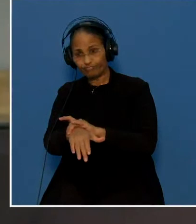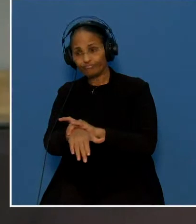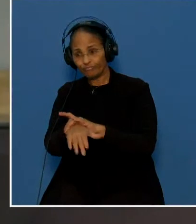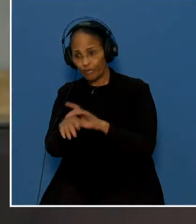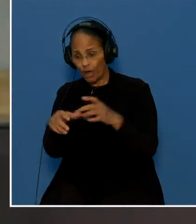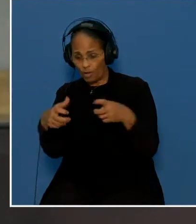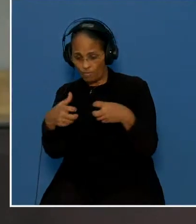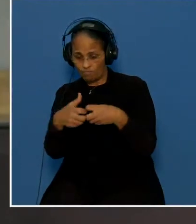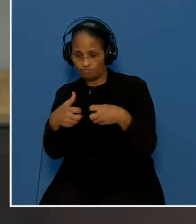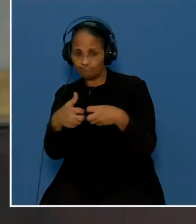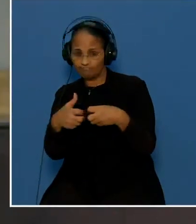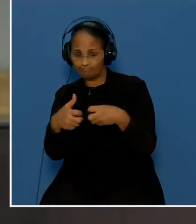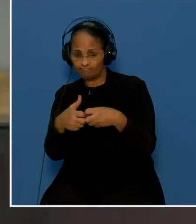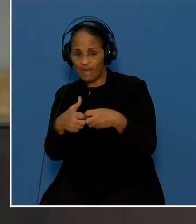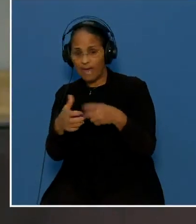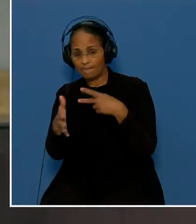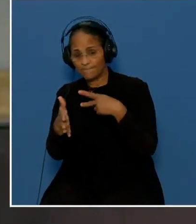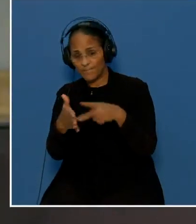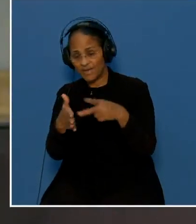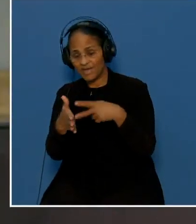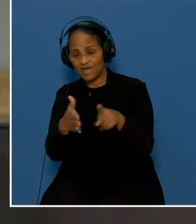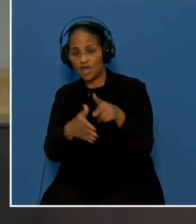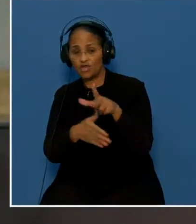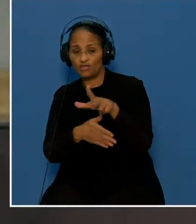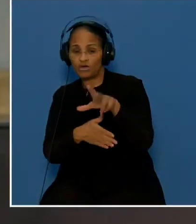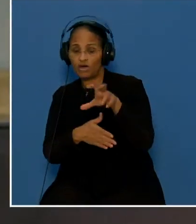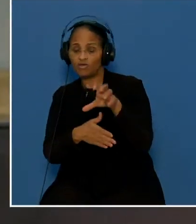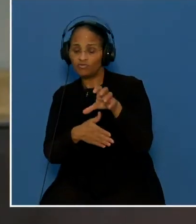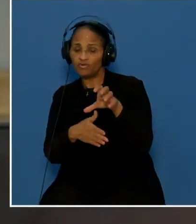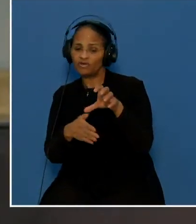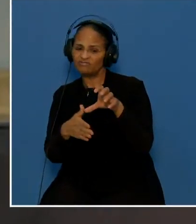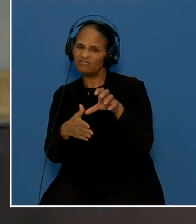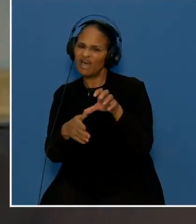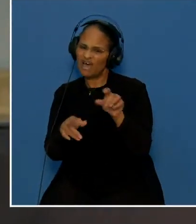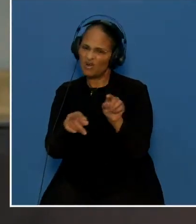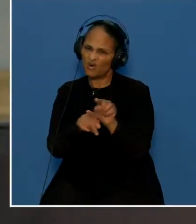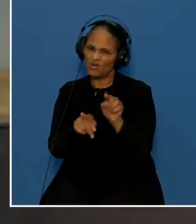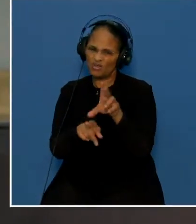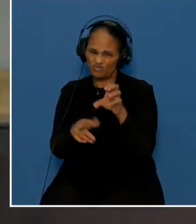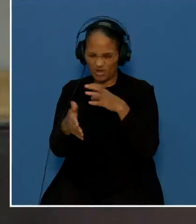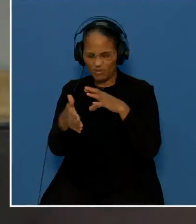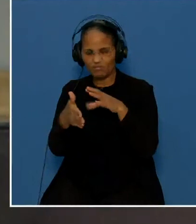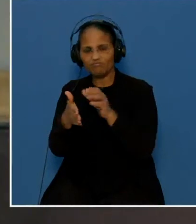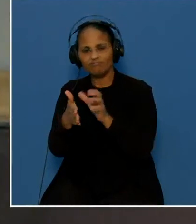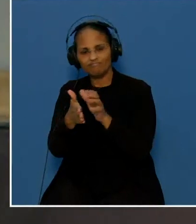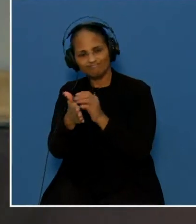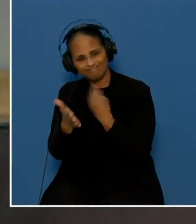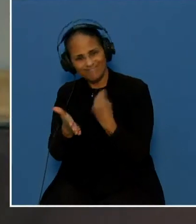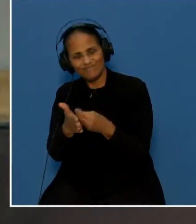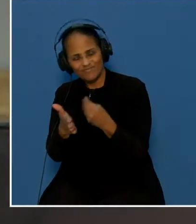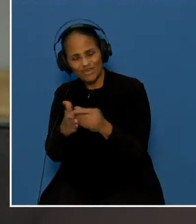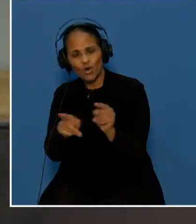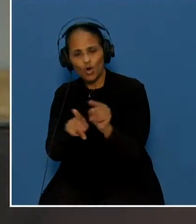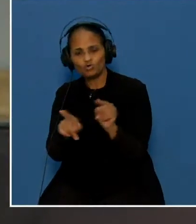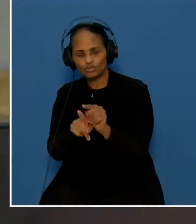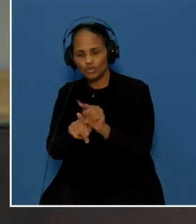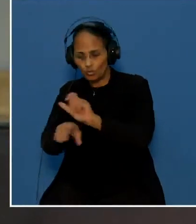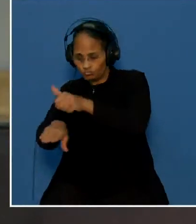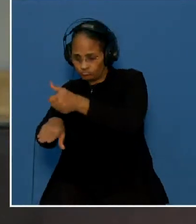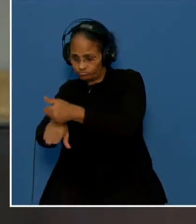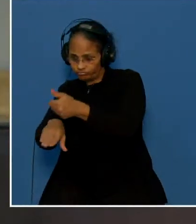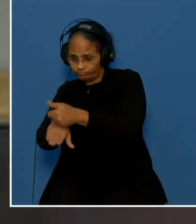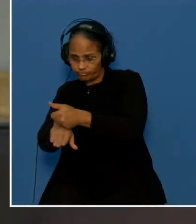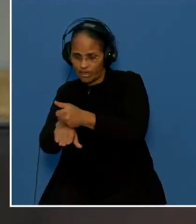and pay a $300 fee. Additionally, a further reminder regarding travel, the ministry has put in place